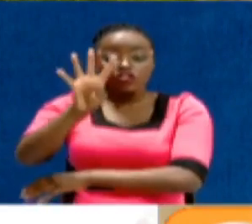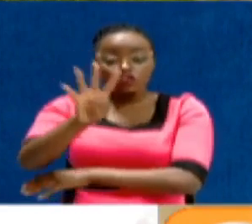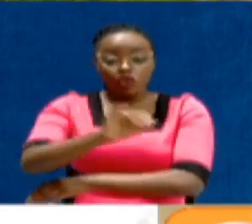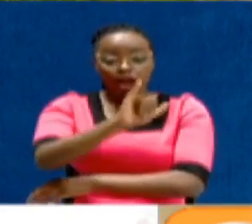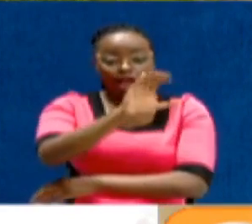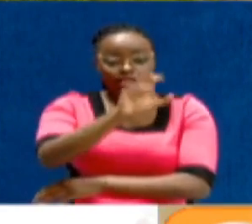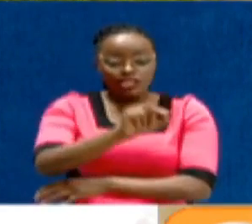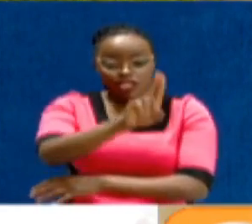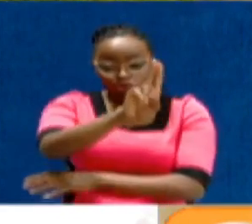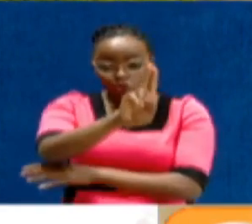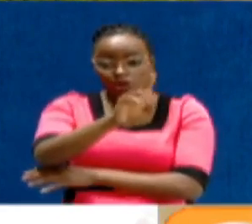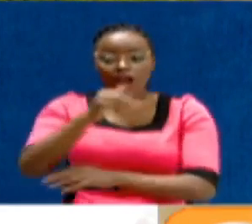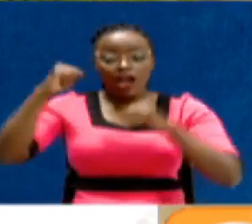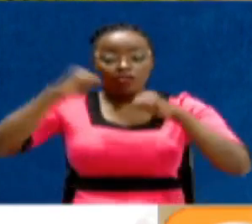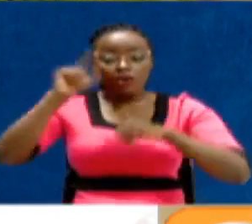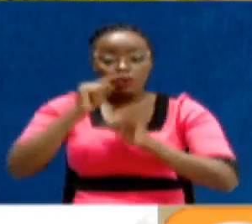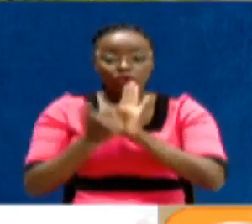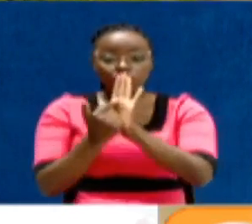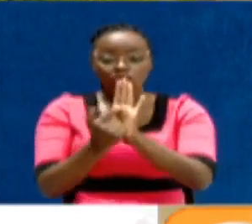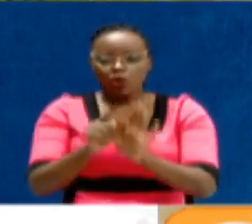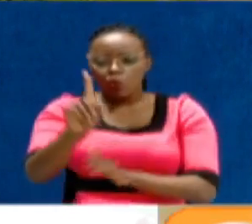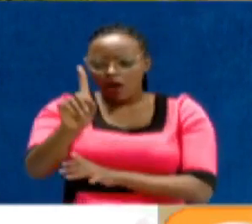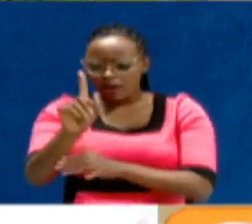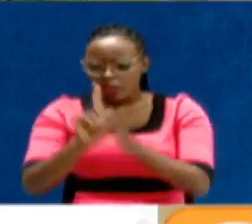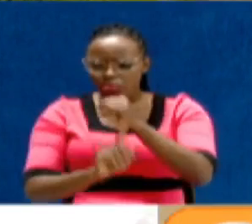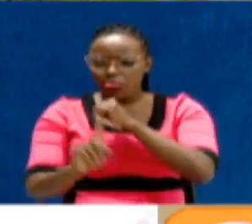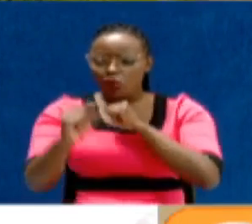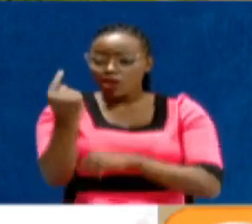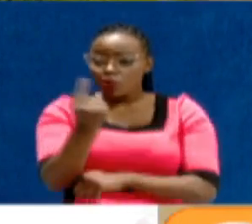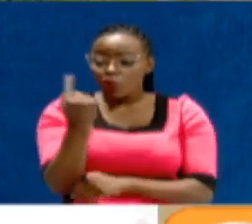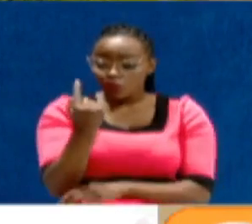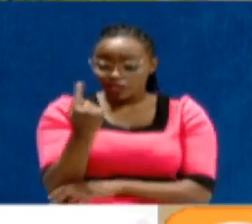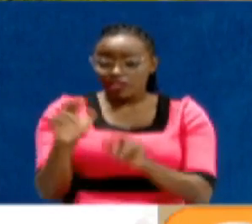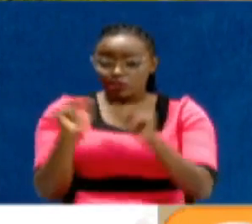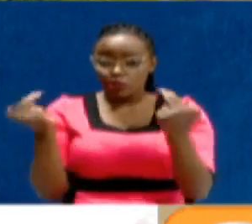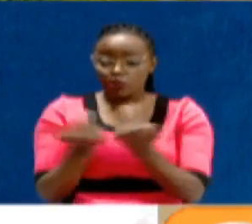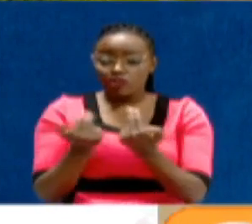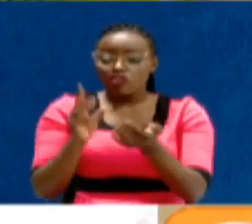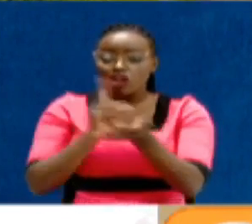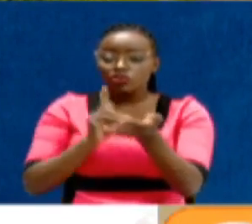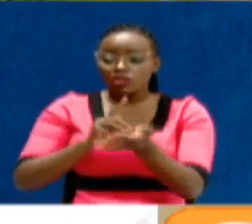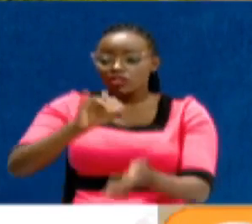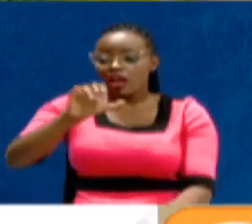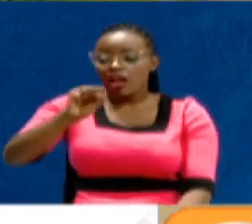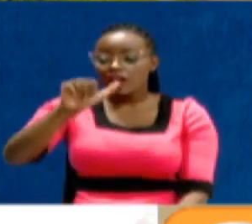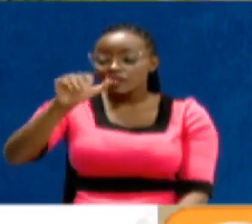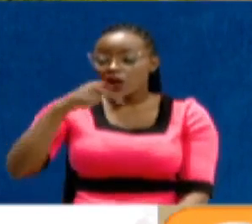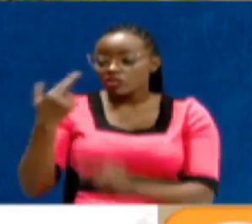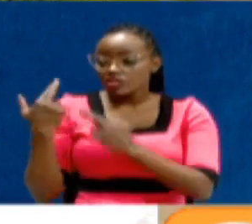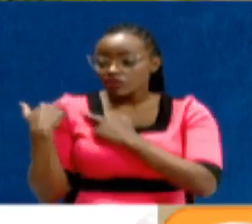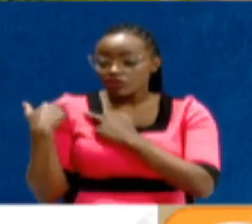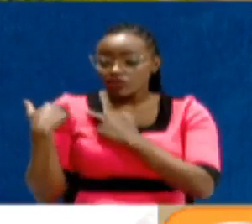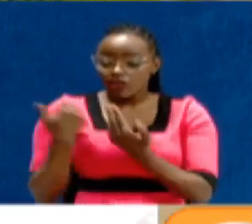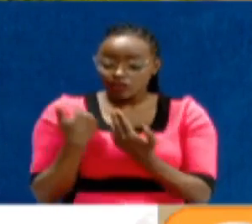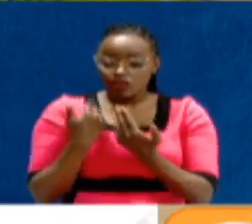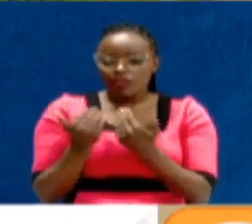ICU units, and they have agreed to show us just one of those units. Dr. Isaac Adembesa, who's the head of the